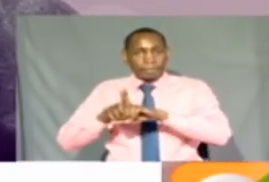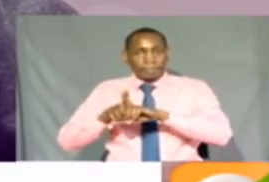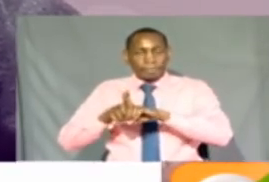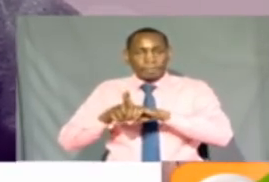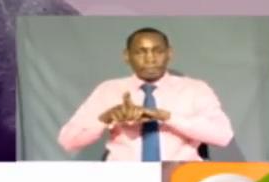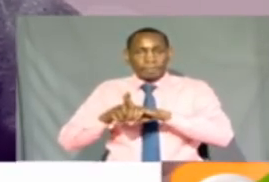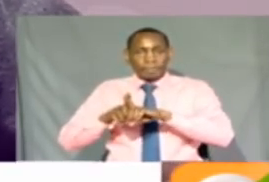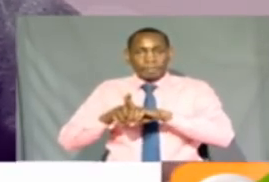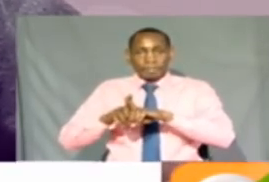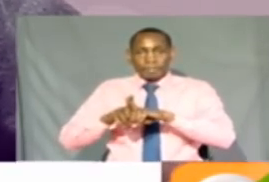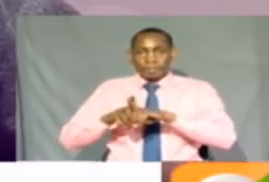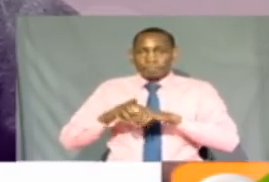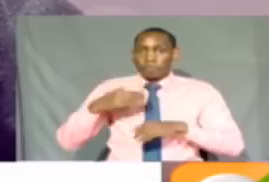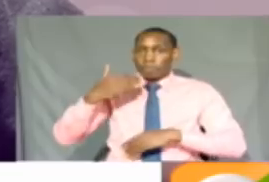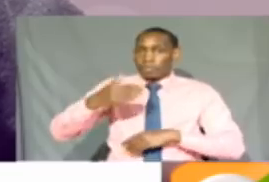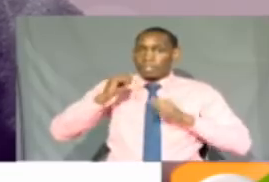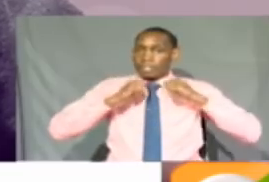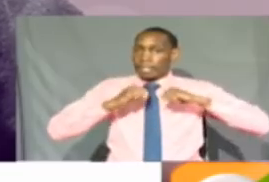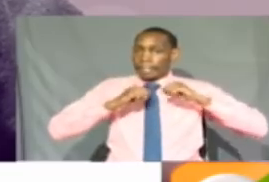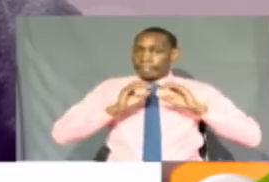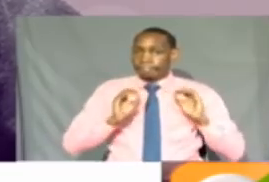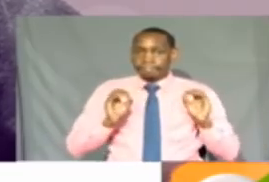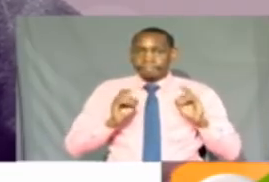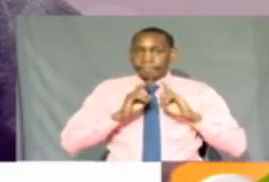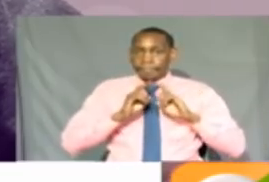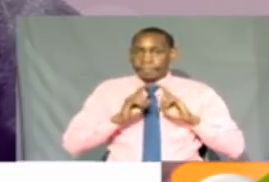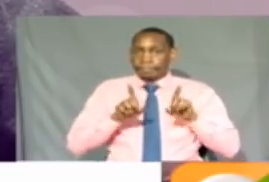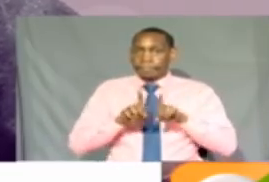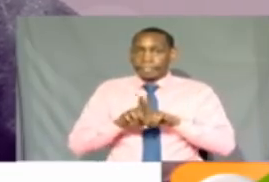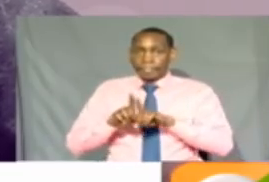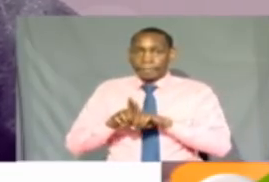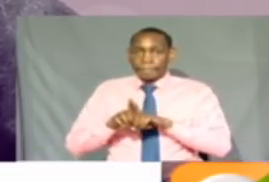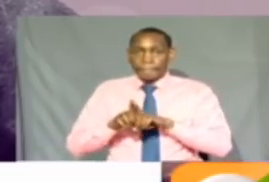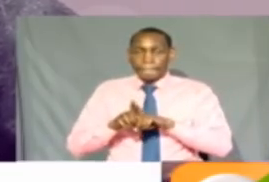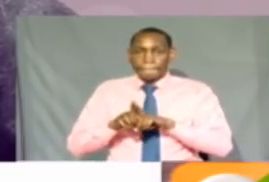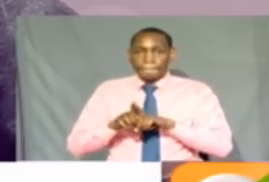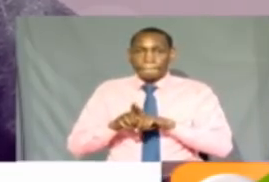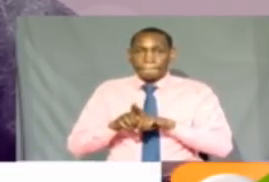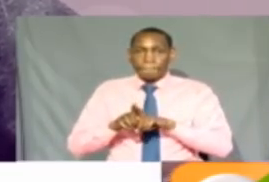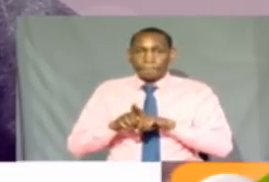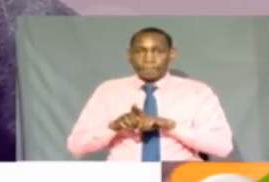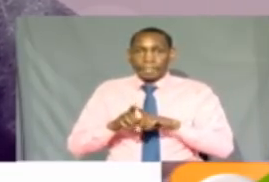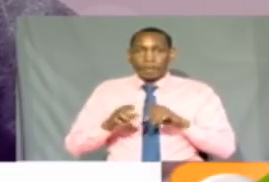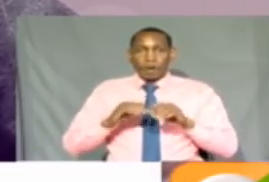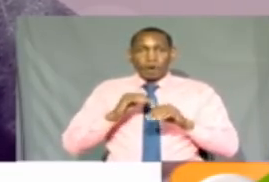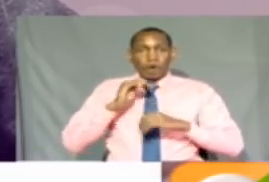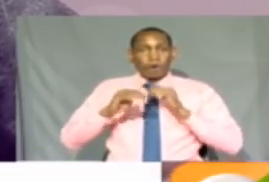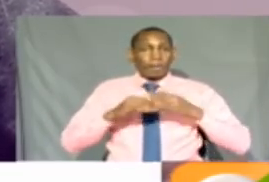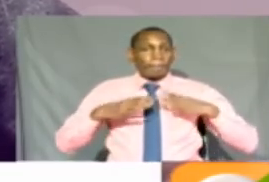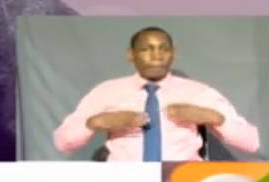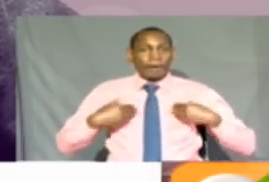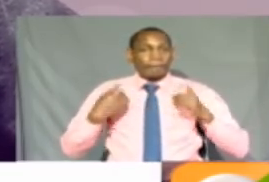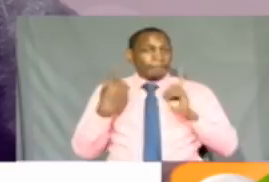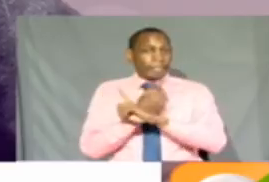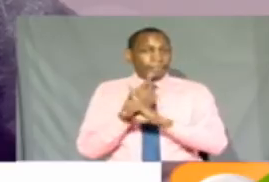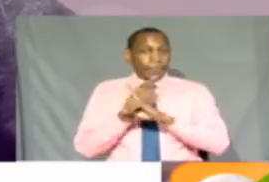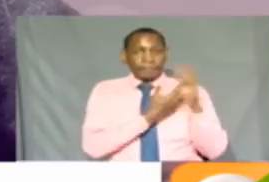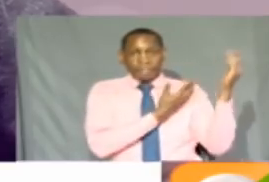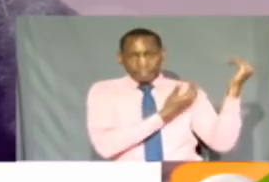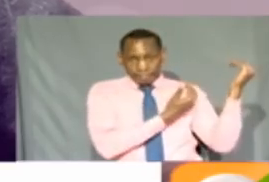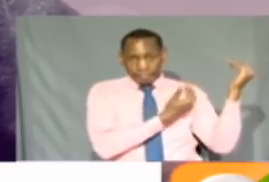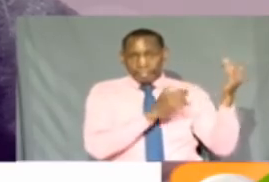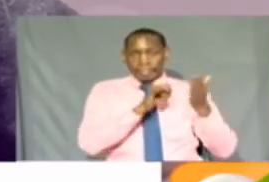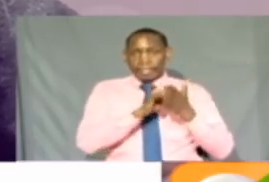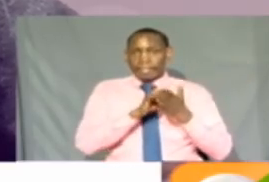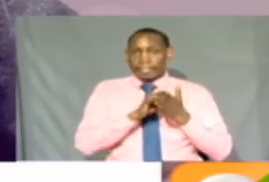is that you won't always agree on it. And I've come to agree that we all have different expectations. One of the biggest